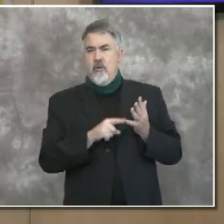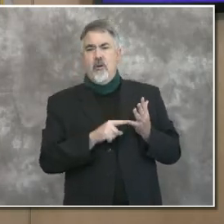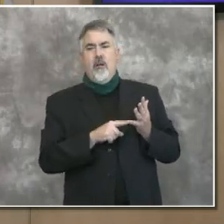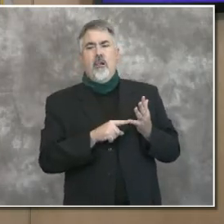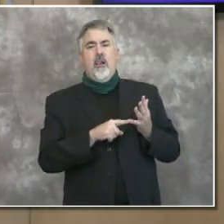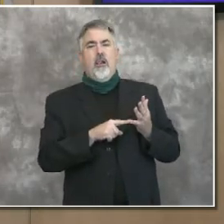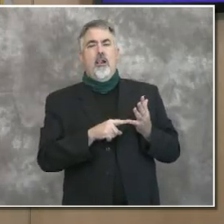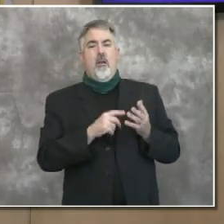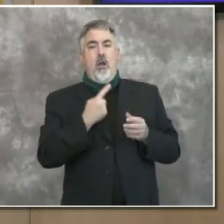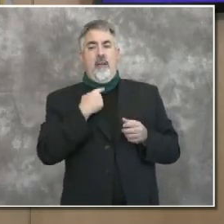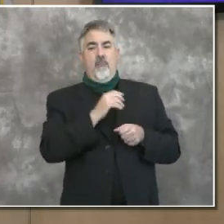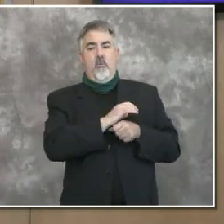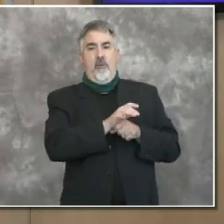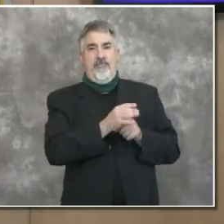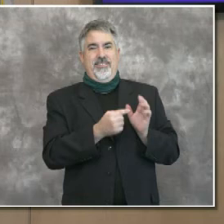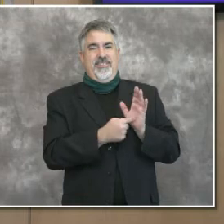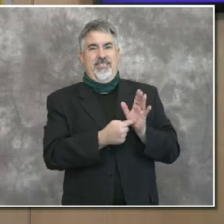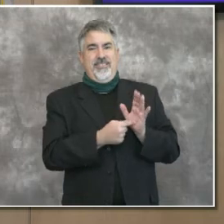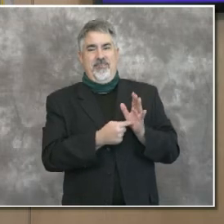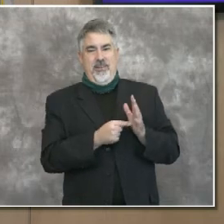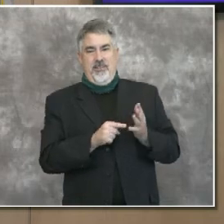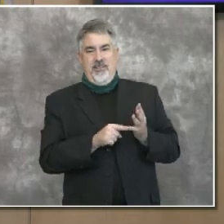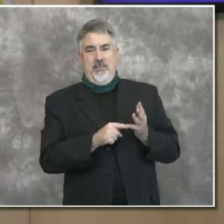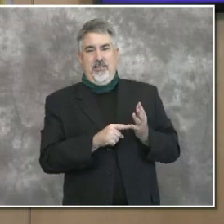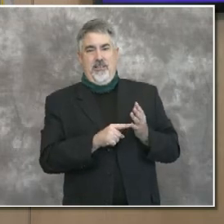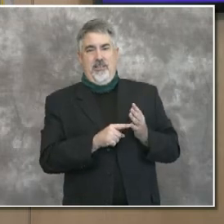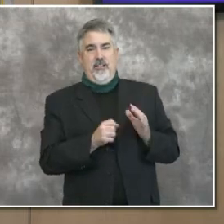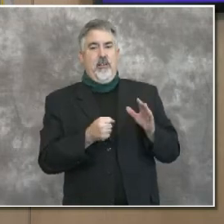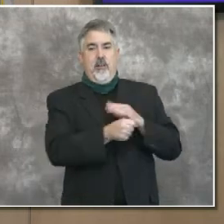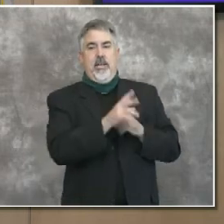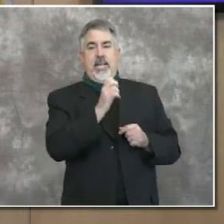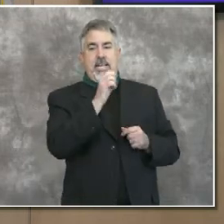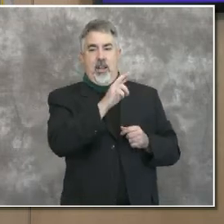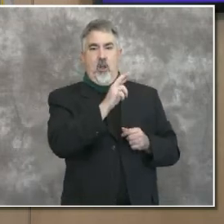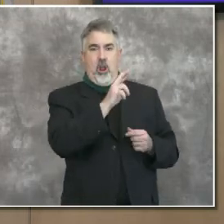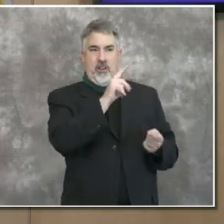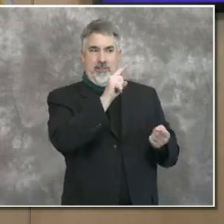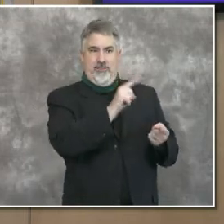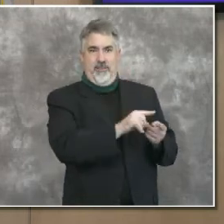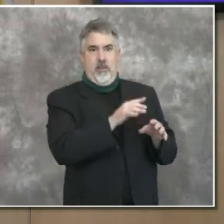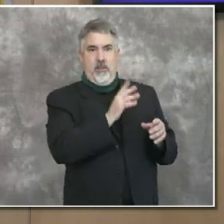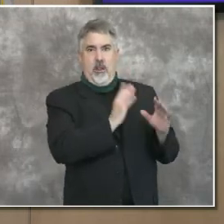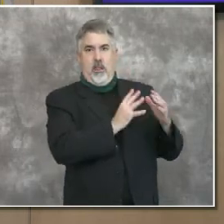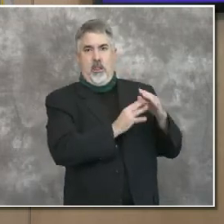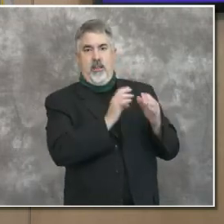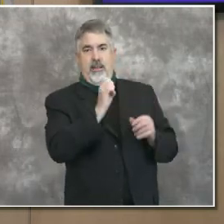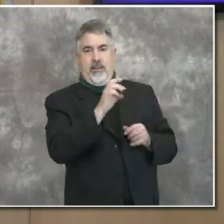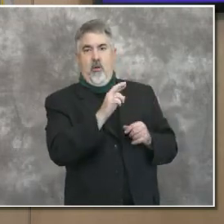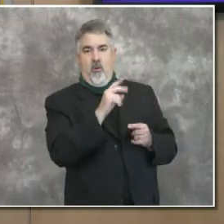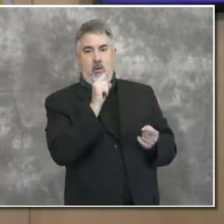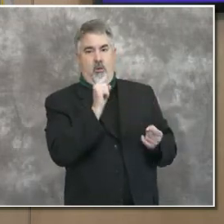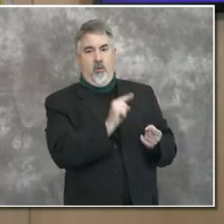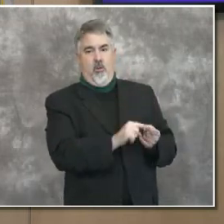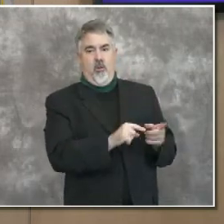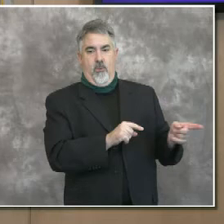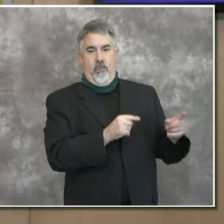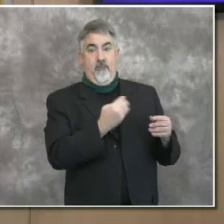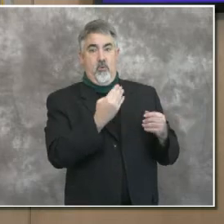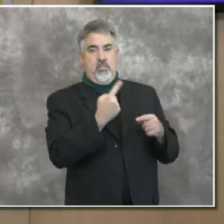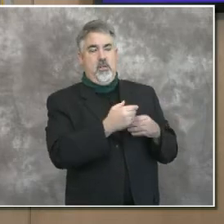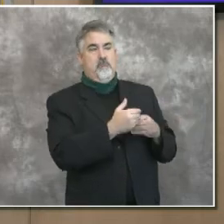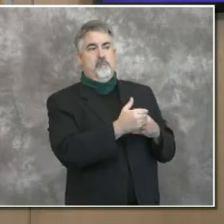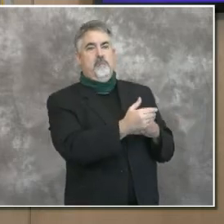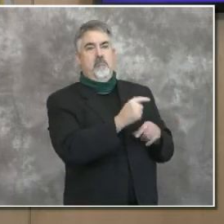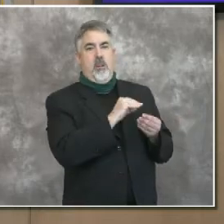symptoms coming to the ER. We need to see a decline in that for 14 days. You guys have shared that